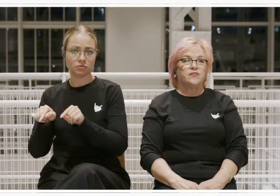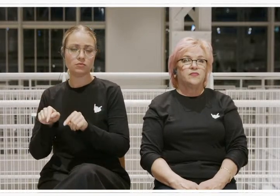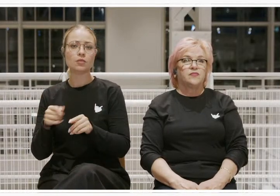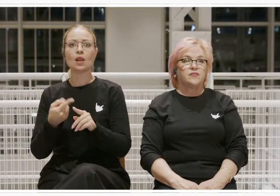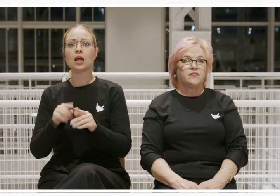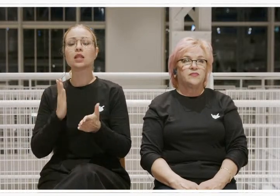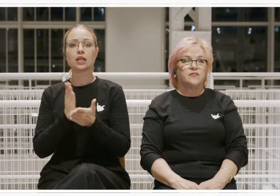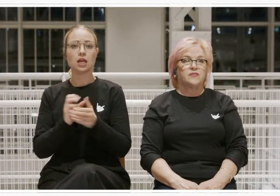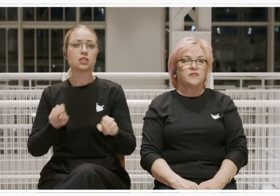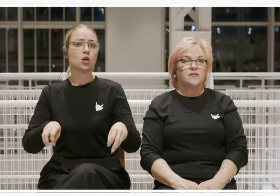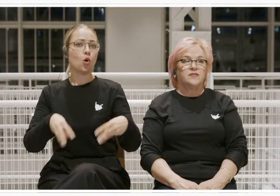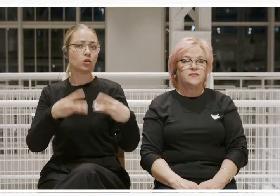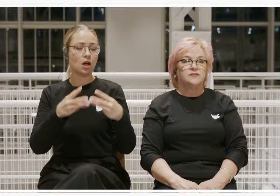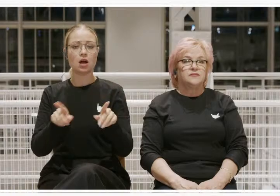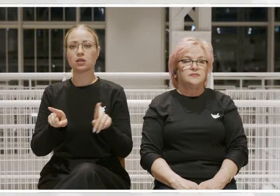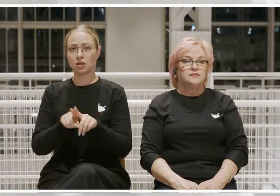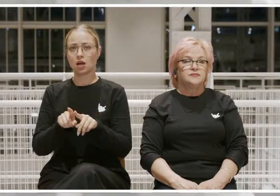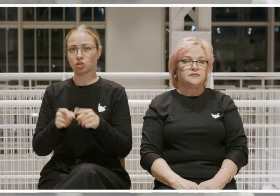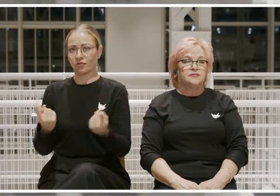at the beginning,